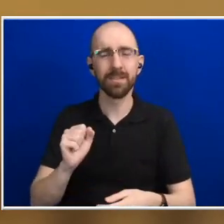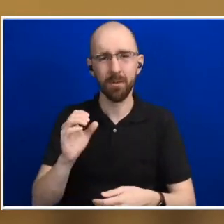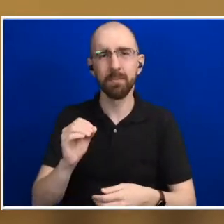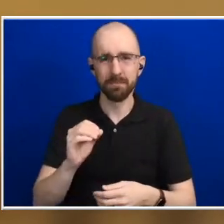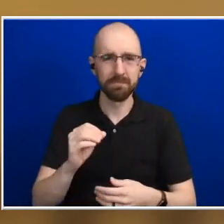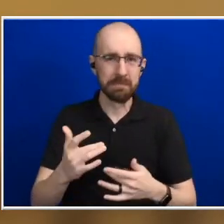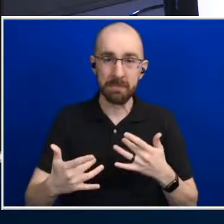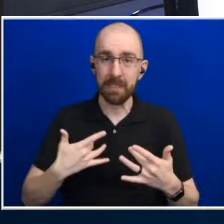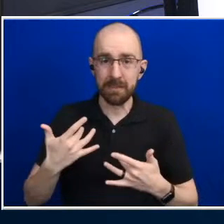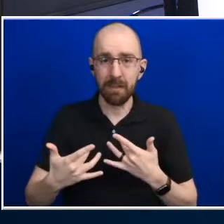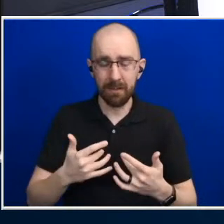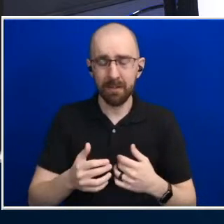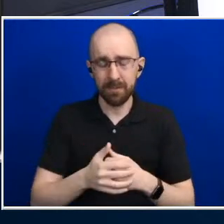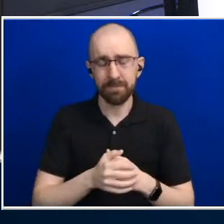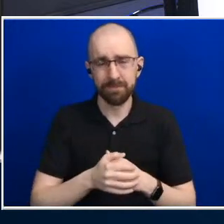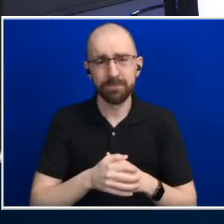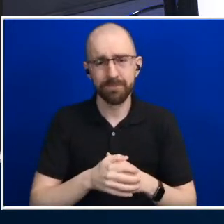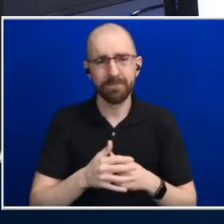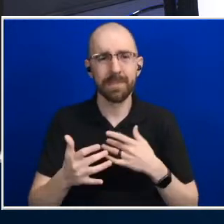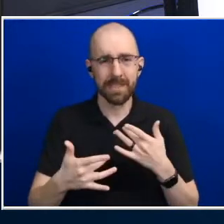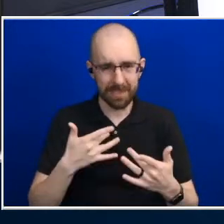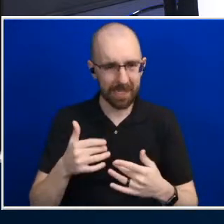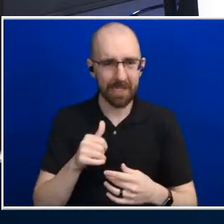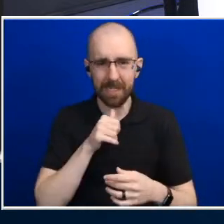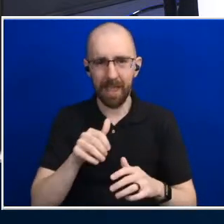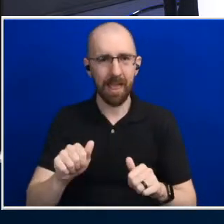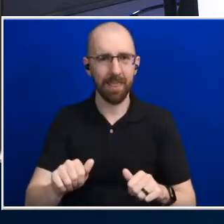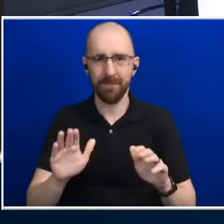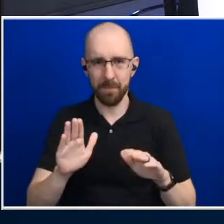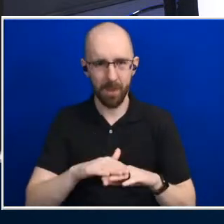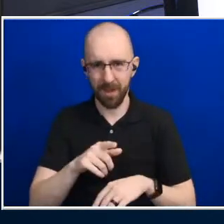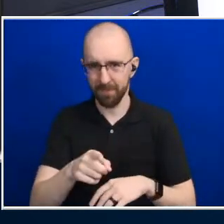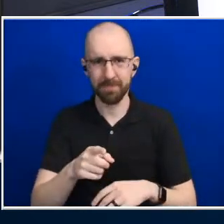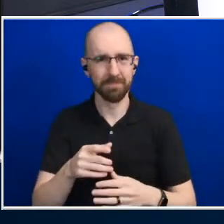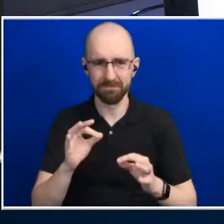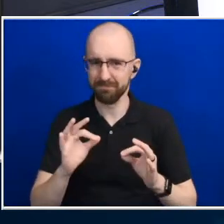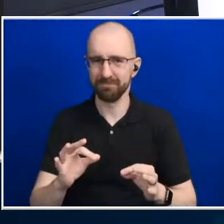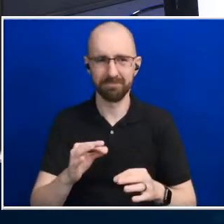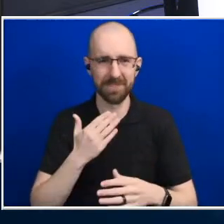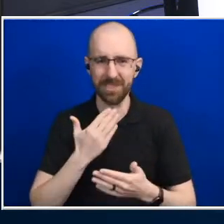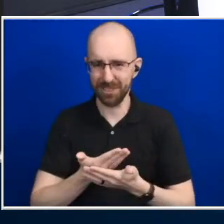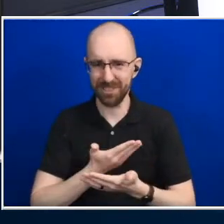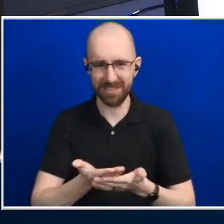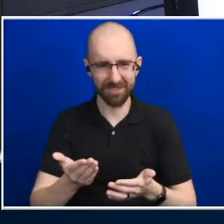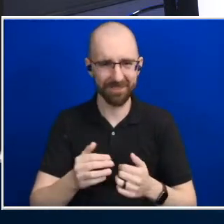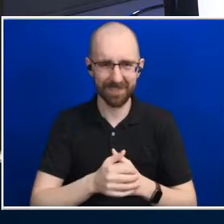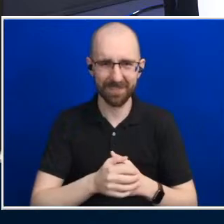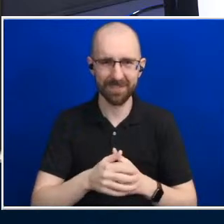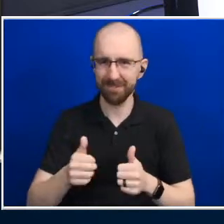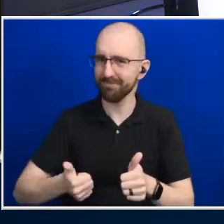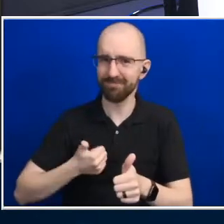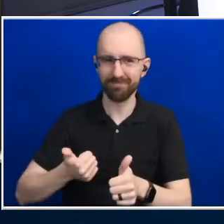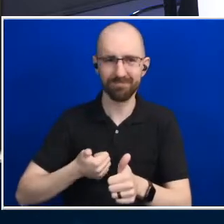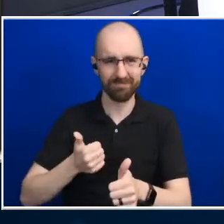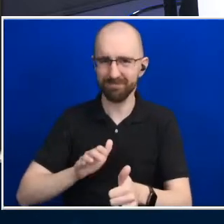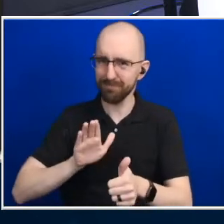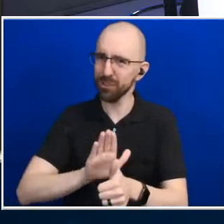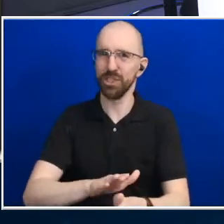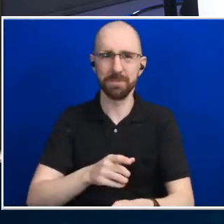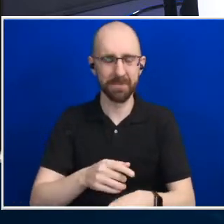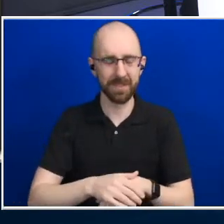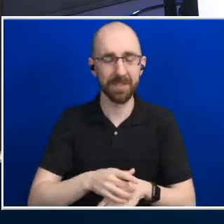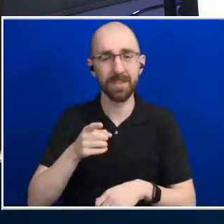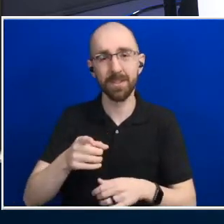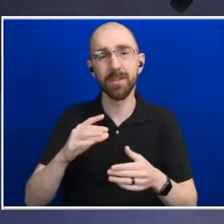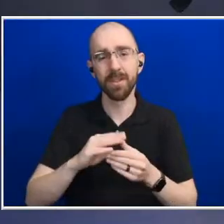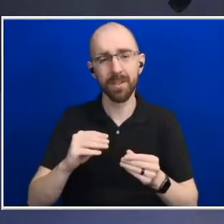exciting. Exciting. You're not letting up on him. We like it. It's good stuff. He's not. He's not. Jay, you told us that you